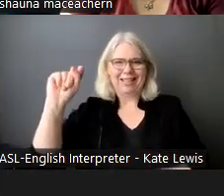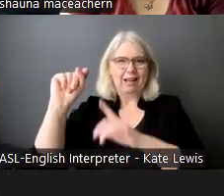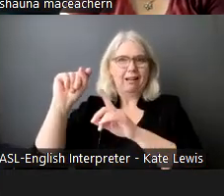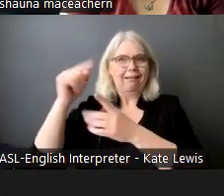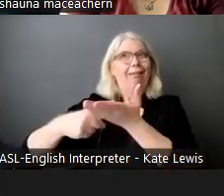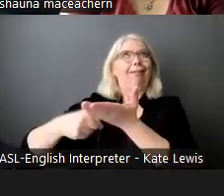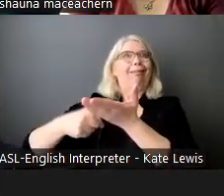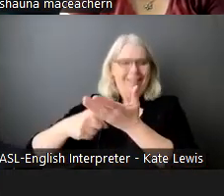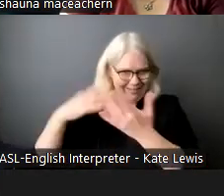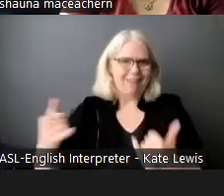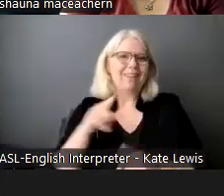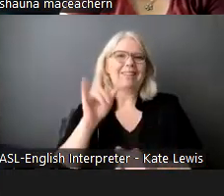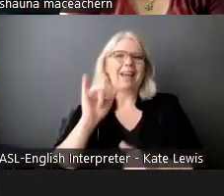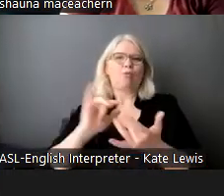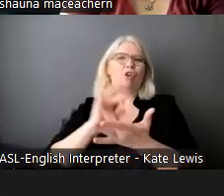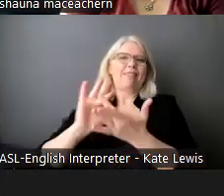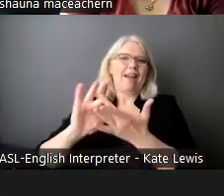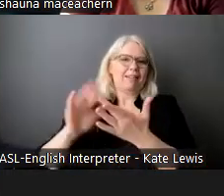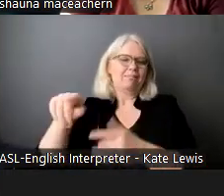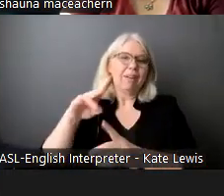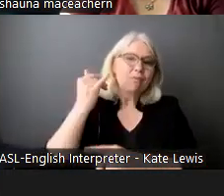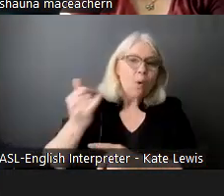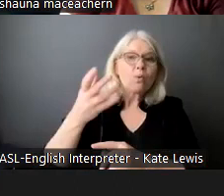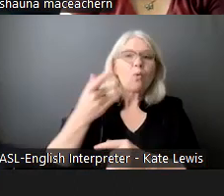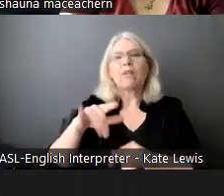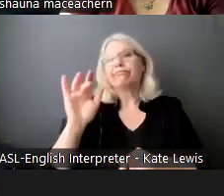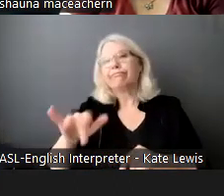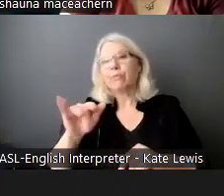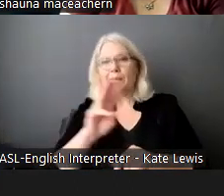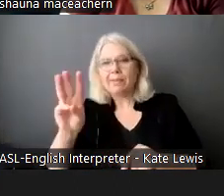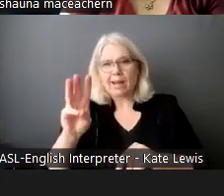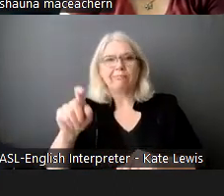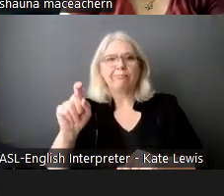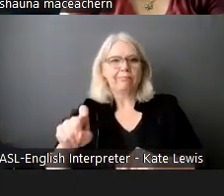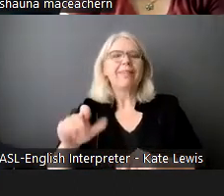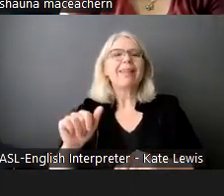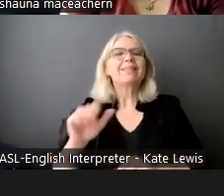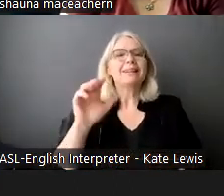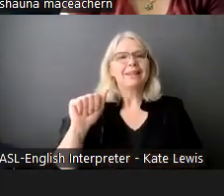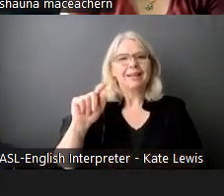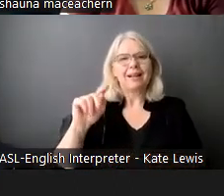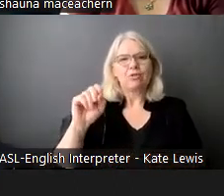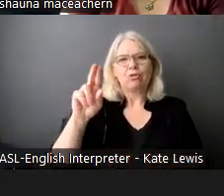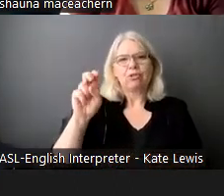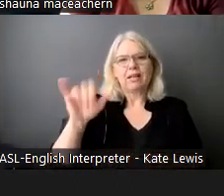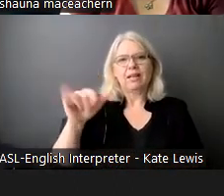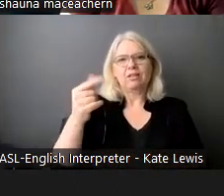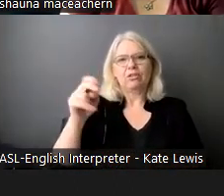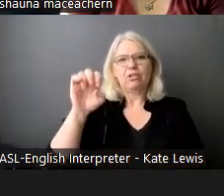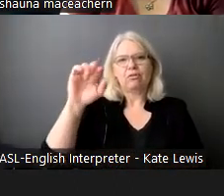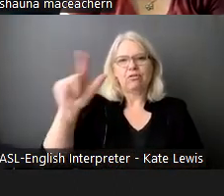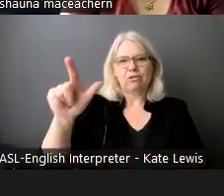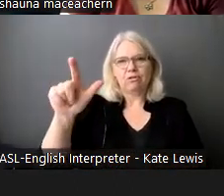them by phone or through their website at the Attorney General's Office, Government of Canada,